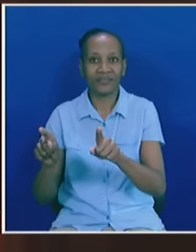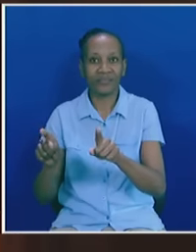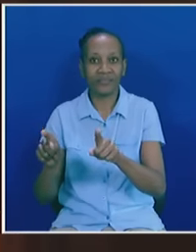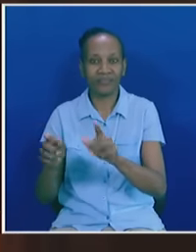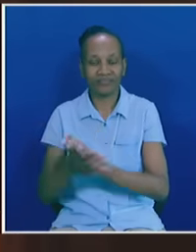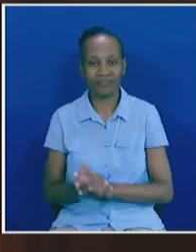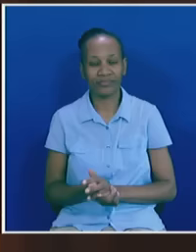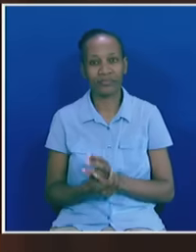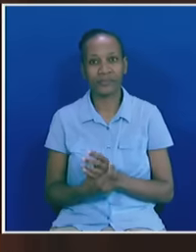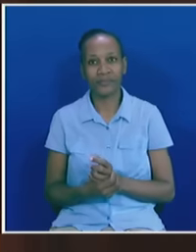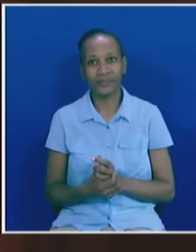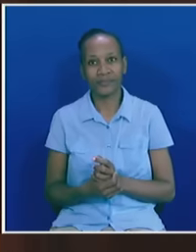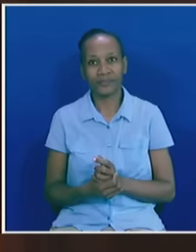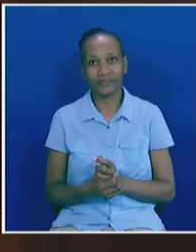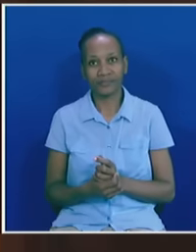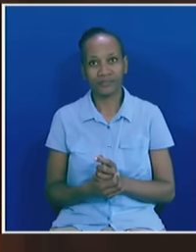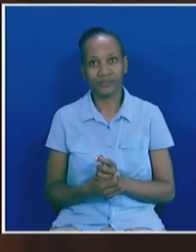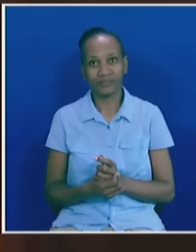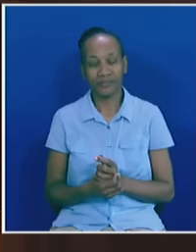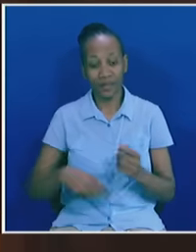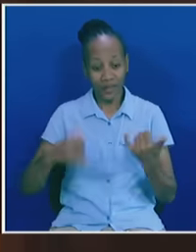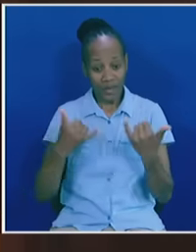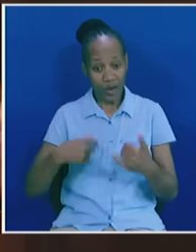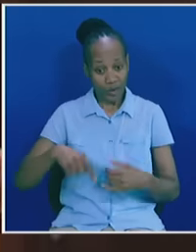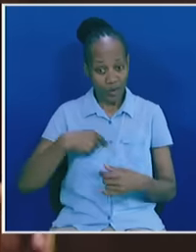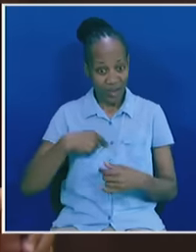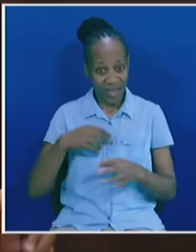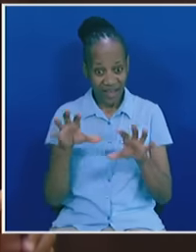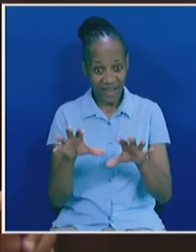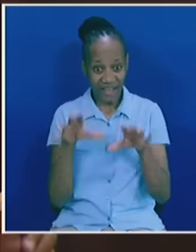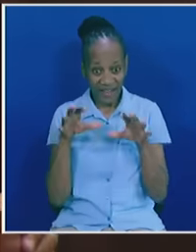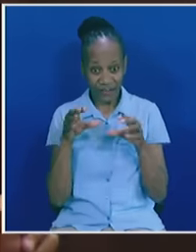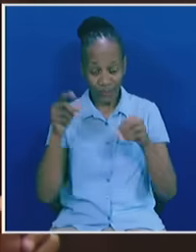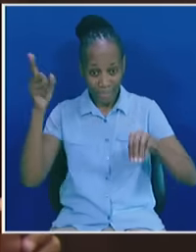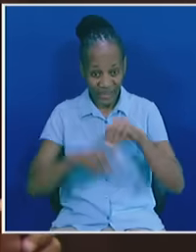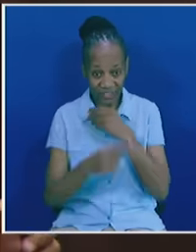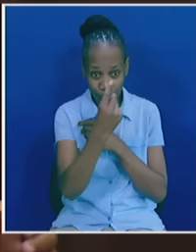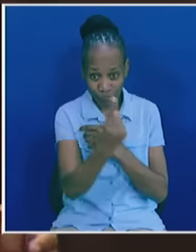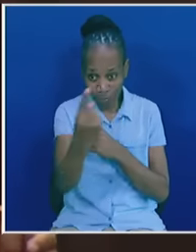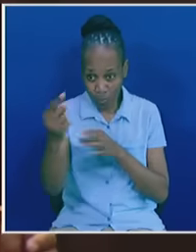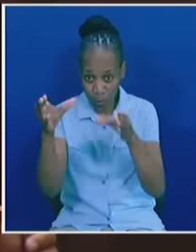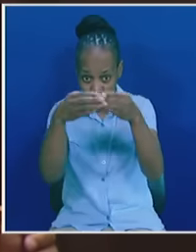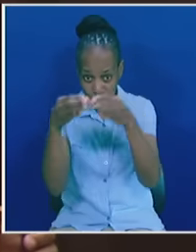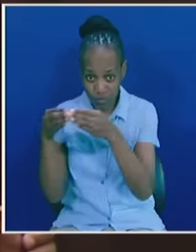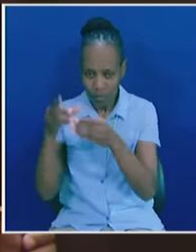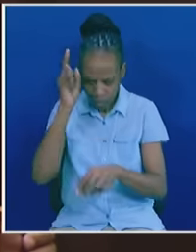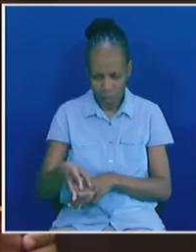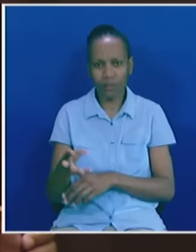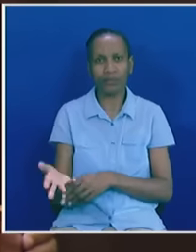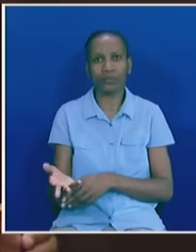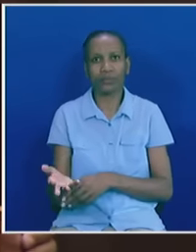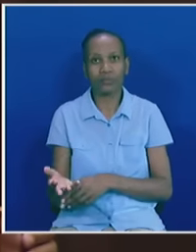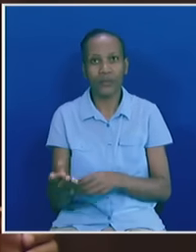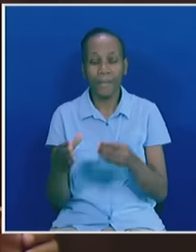And we're not going to be shy to deal with those particular institutions. Well,